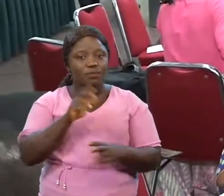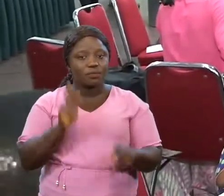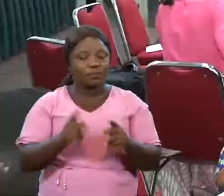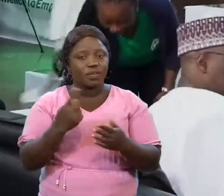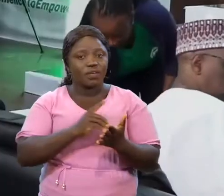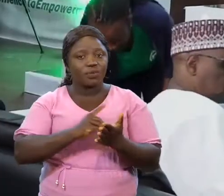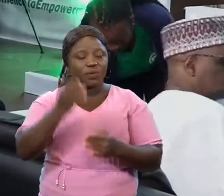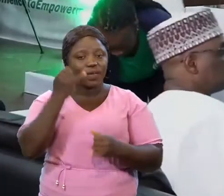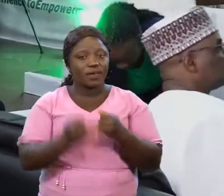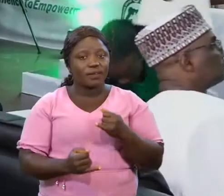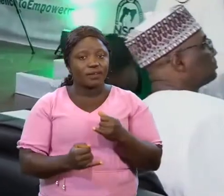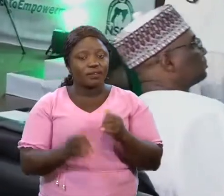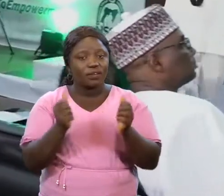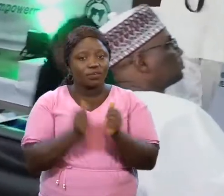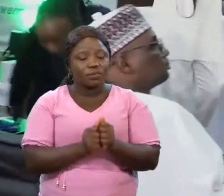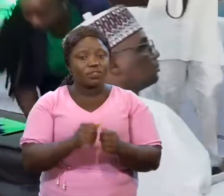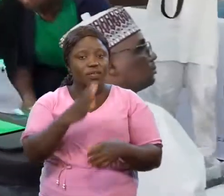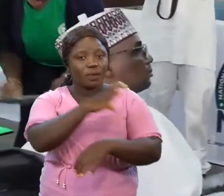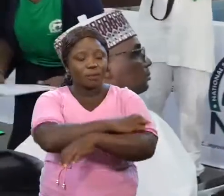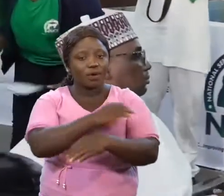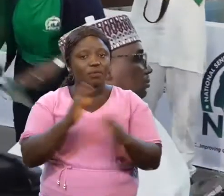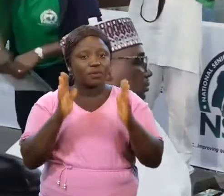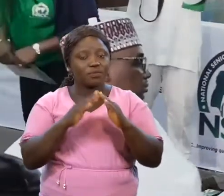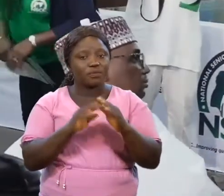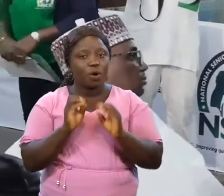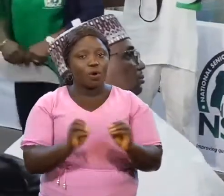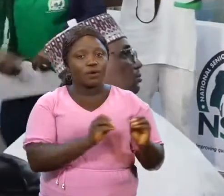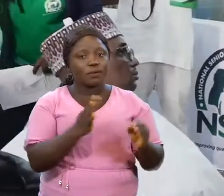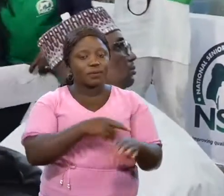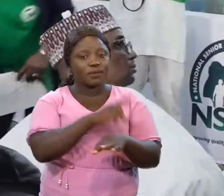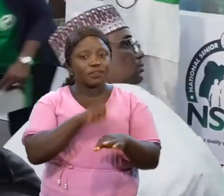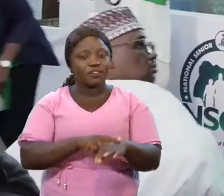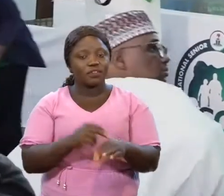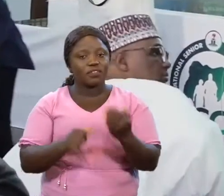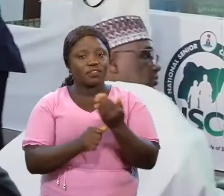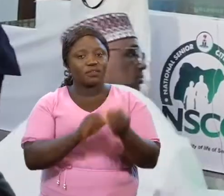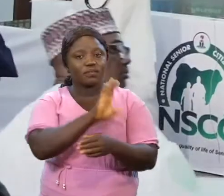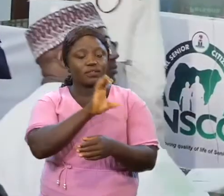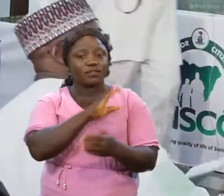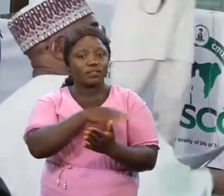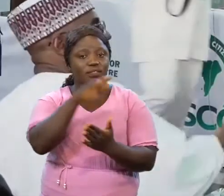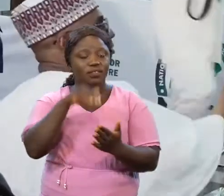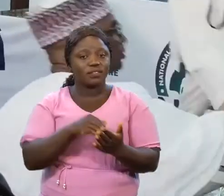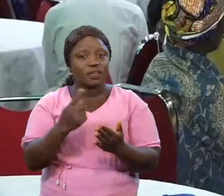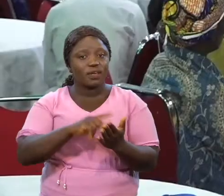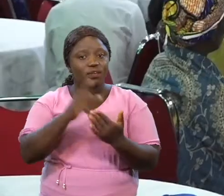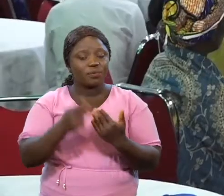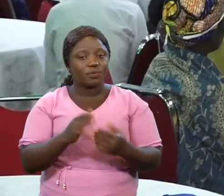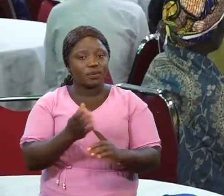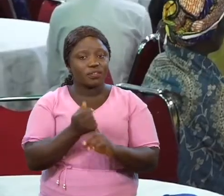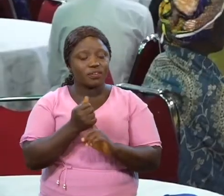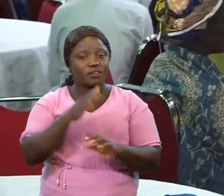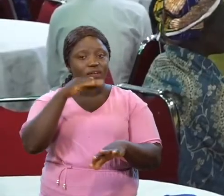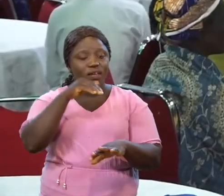Persons. The week ended with a Resilience to Empowerment conference organized by the National Senior Citizens Center. The